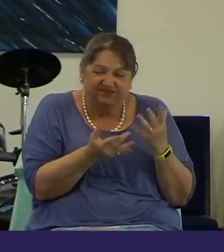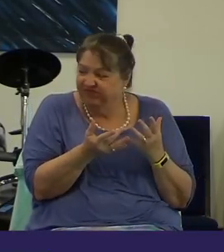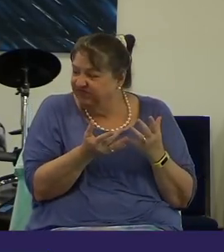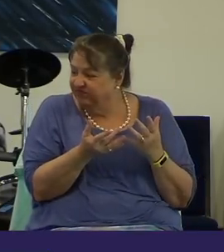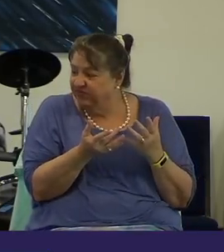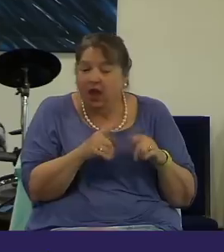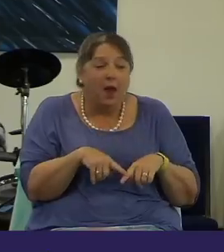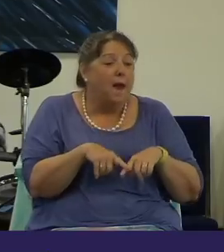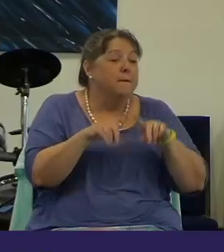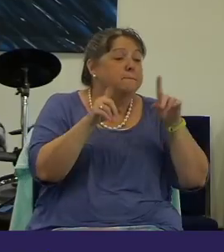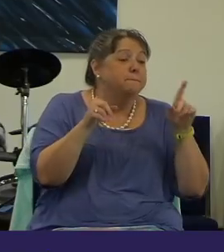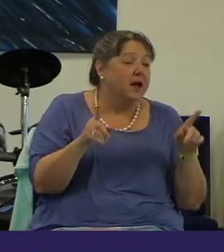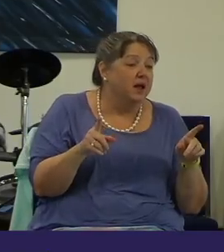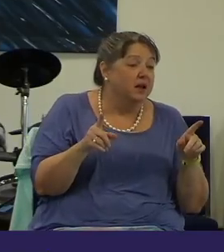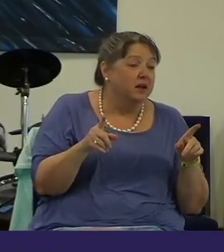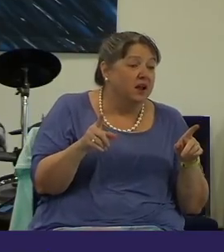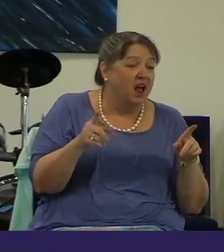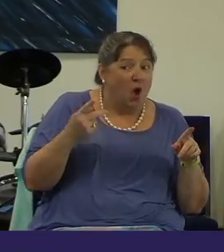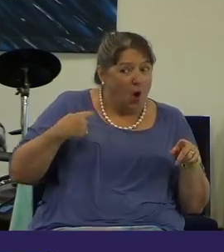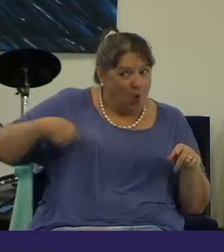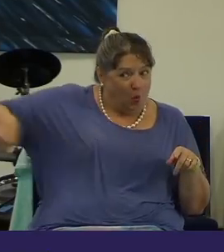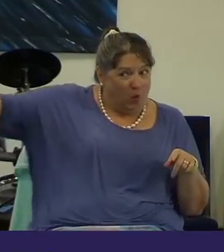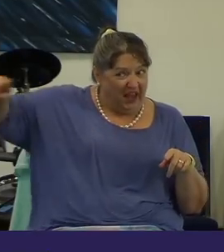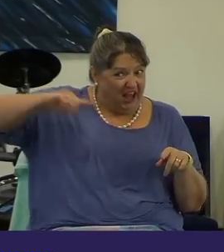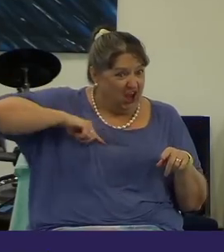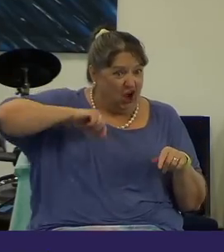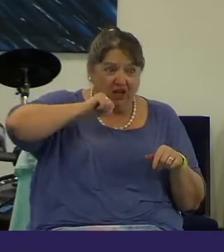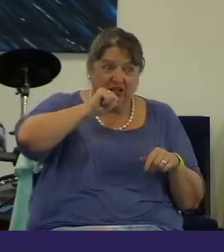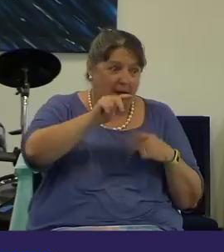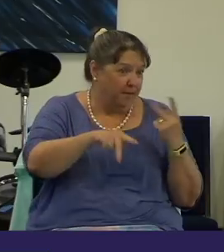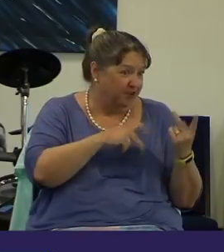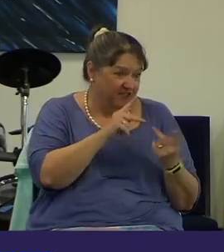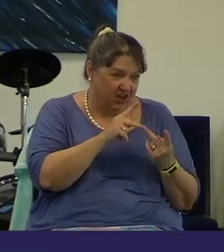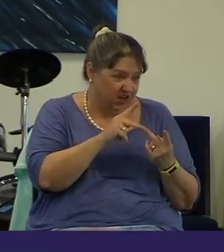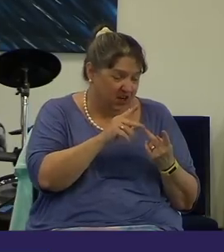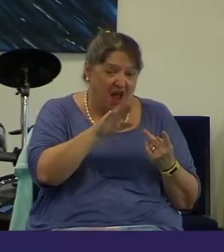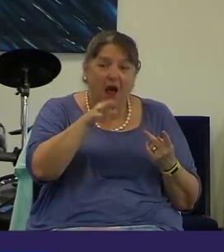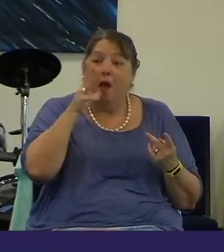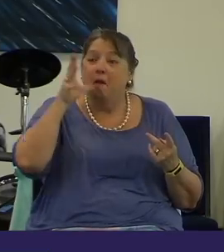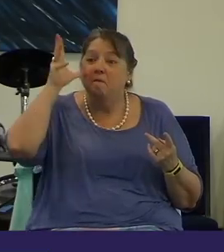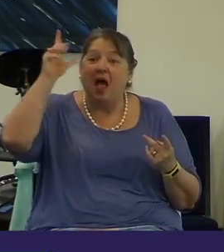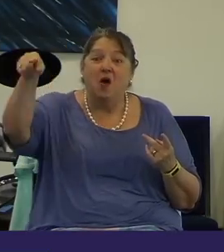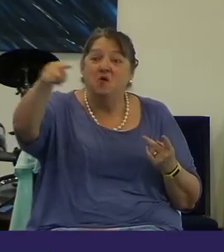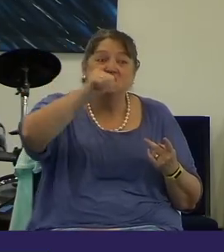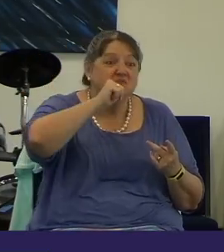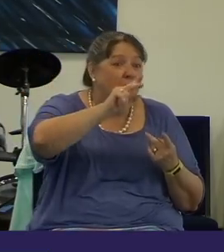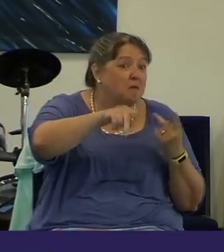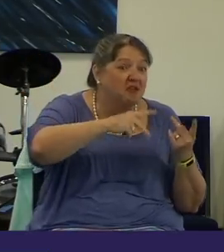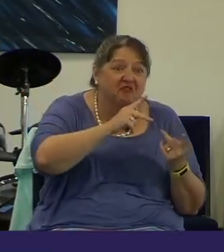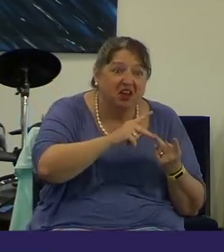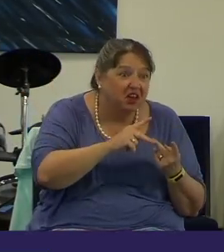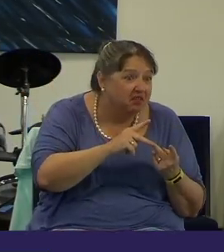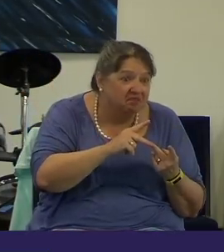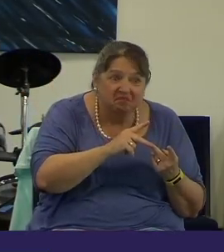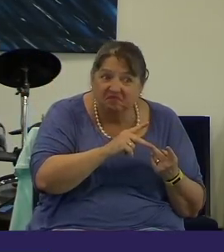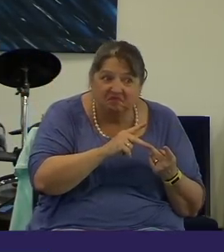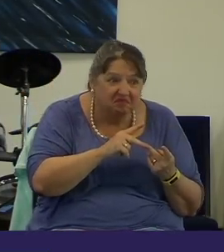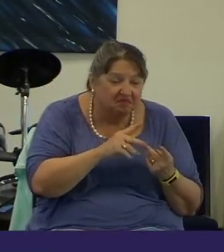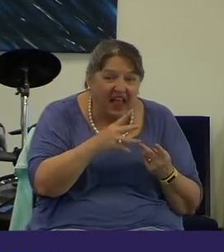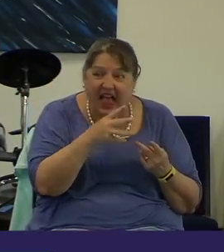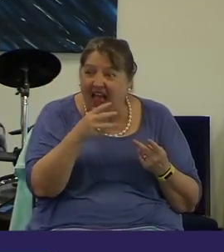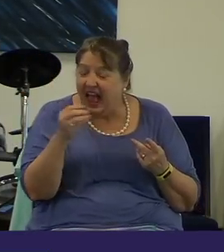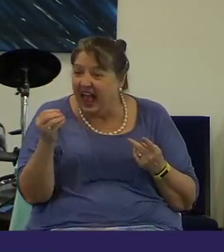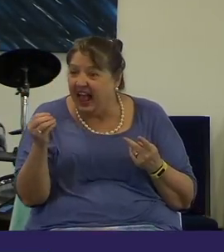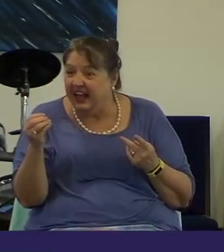So none of us are perfect. And guess what? Our parents aren't either. They're not perfect either. And you know